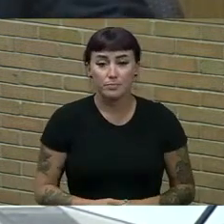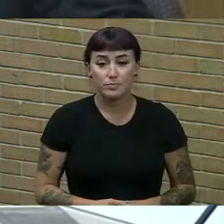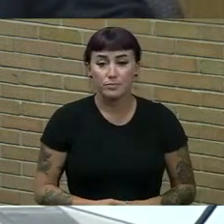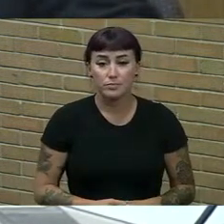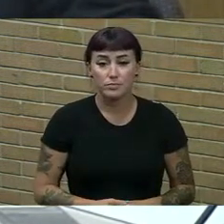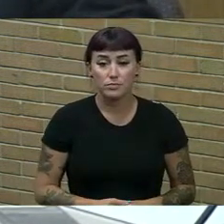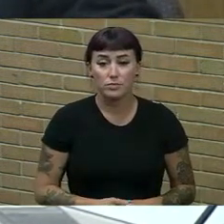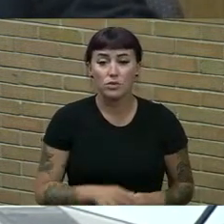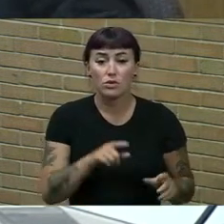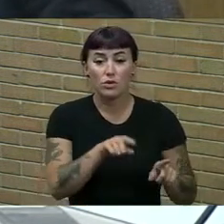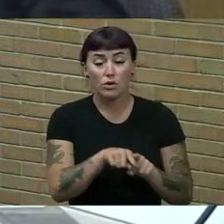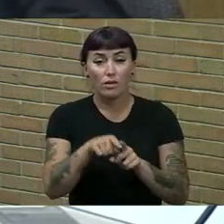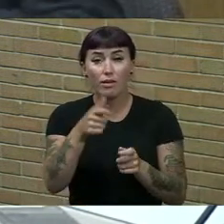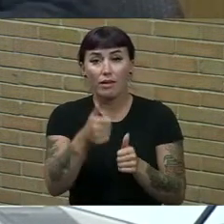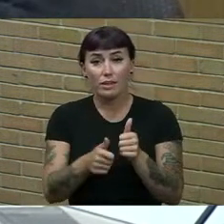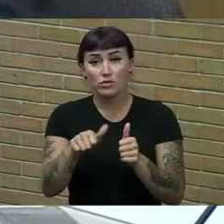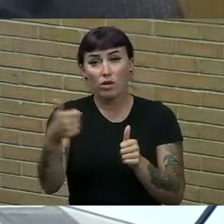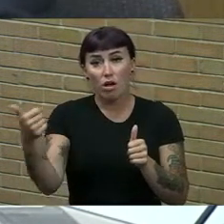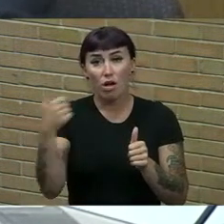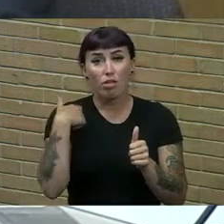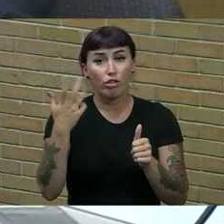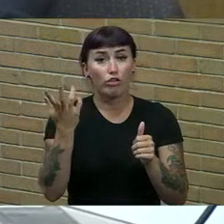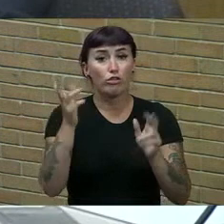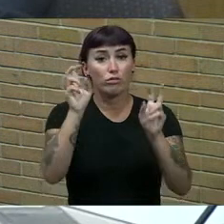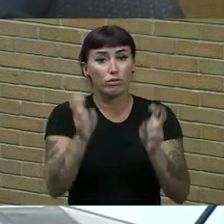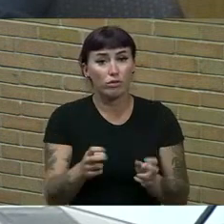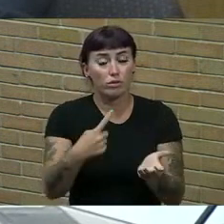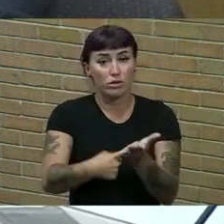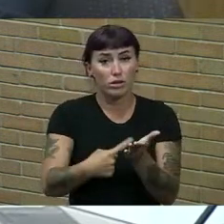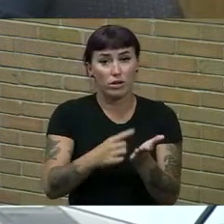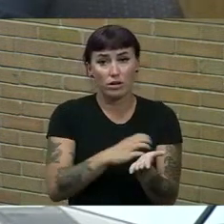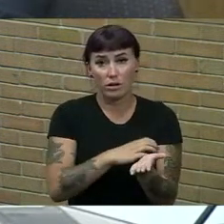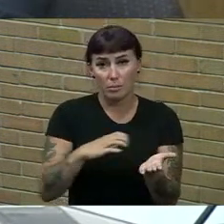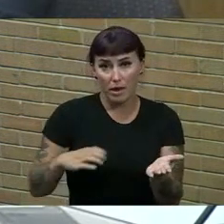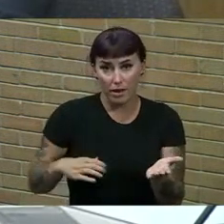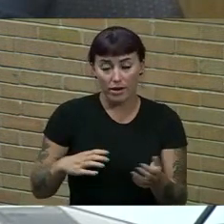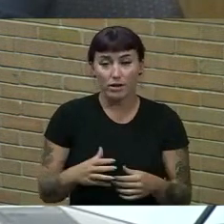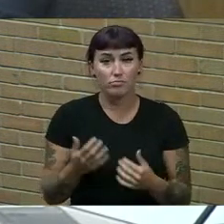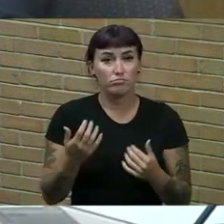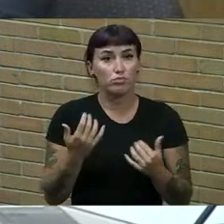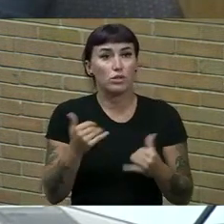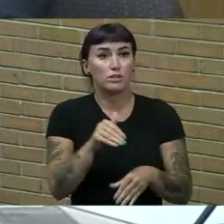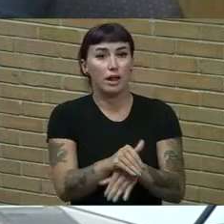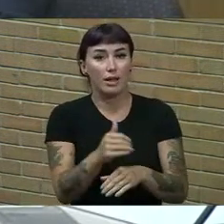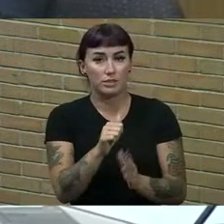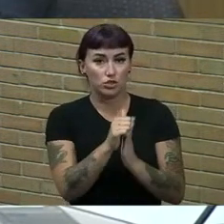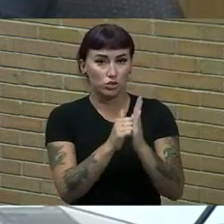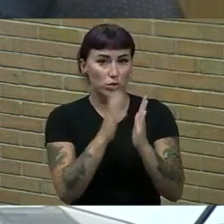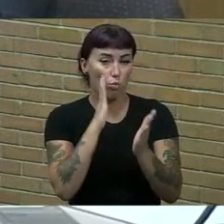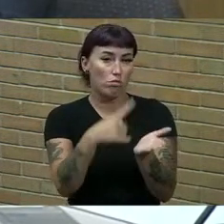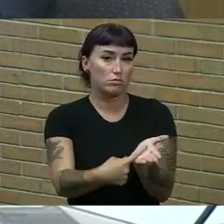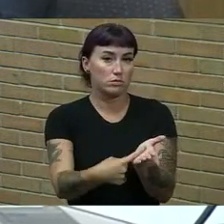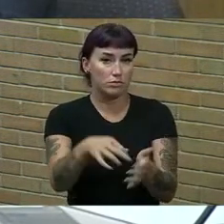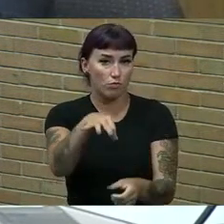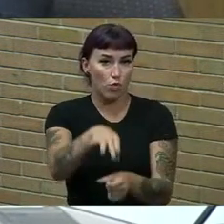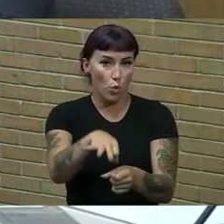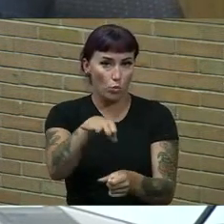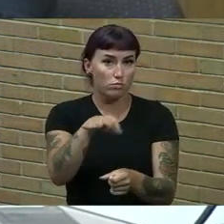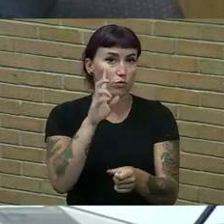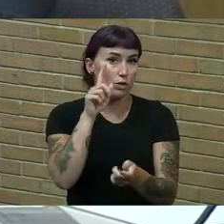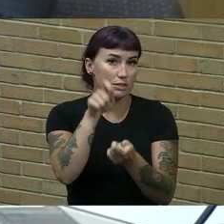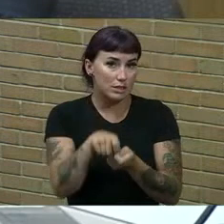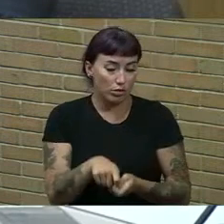In addition, each of the other items that were discussed in committee appear on tonight's agenda and will be discussed and voted on in further